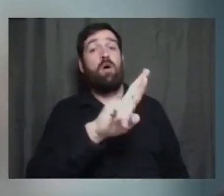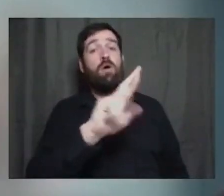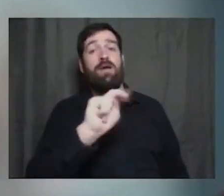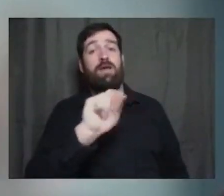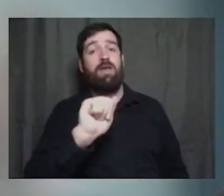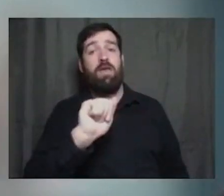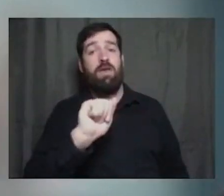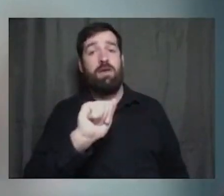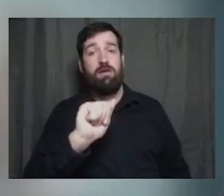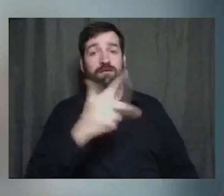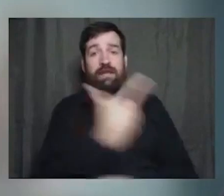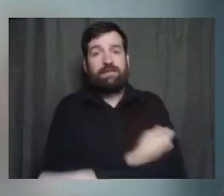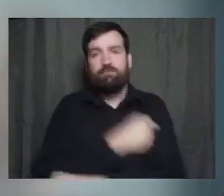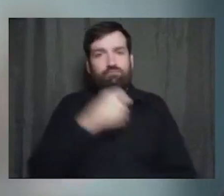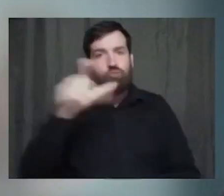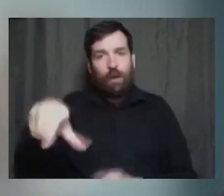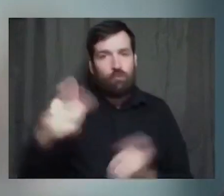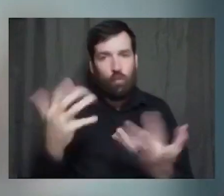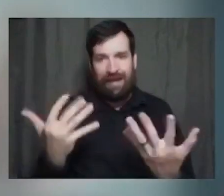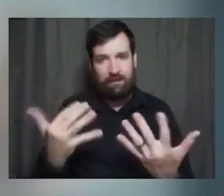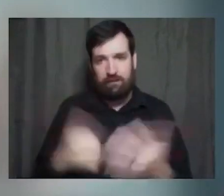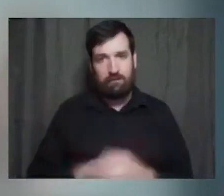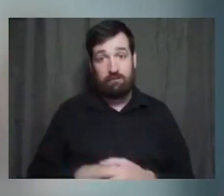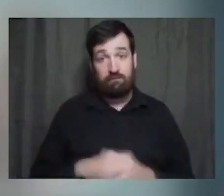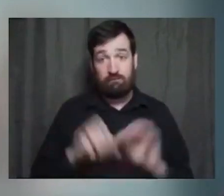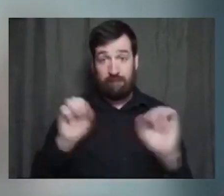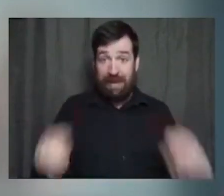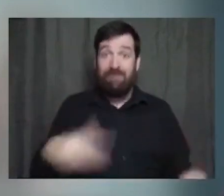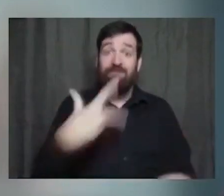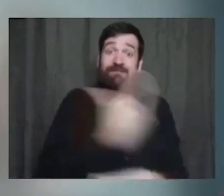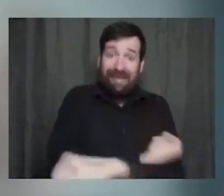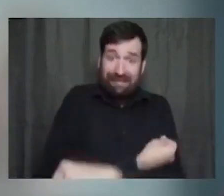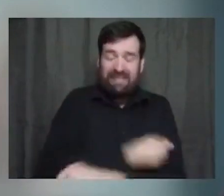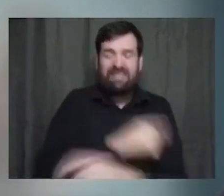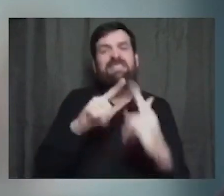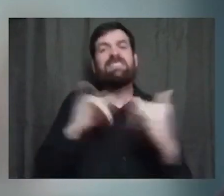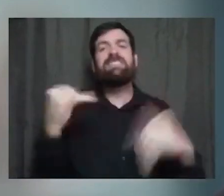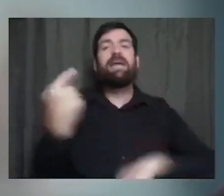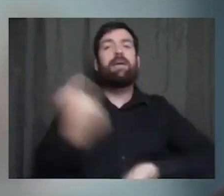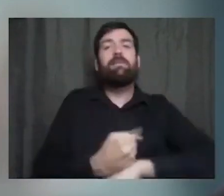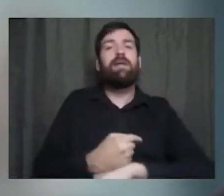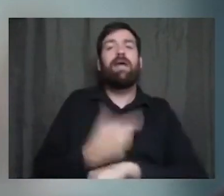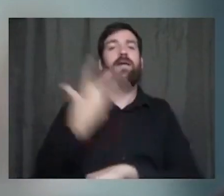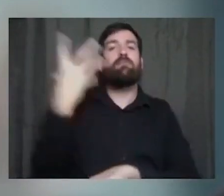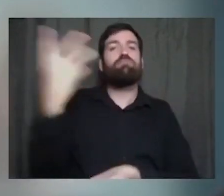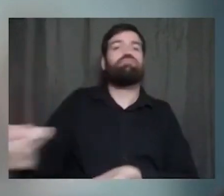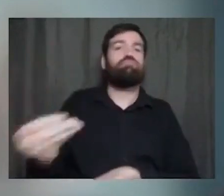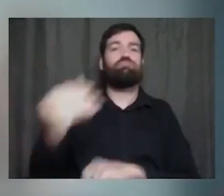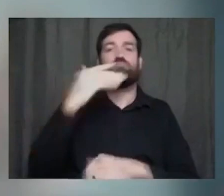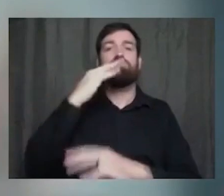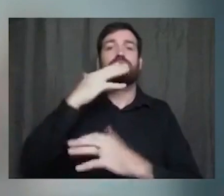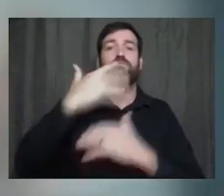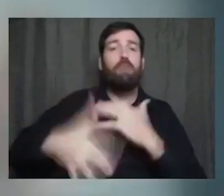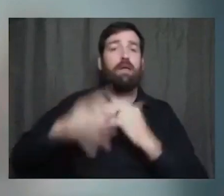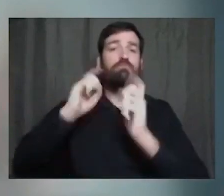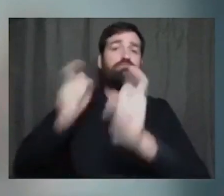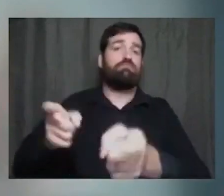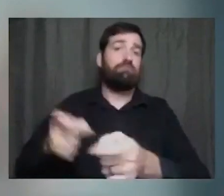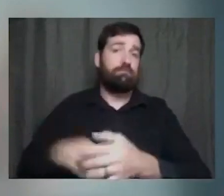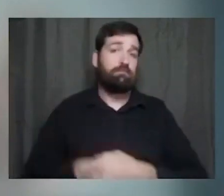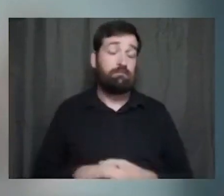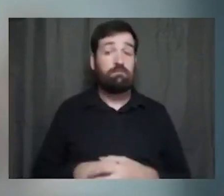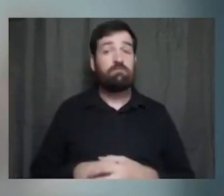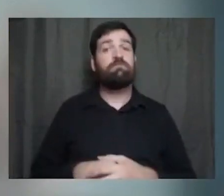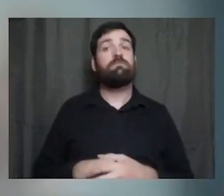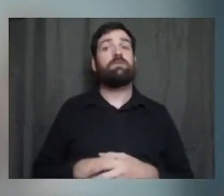have to wait at all. You could potentially get your vaccine today and then go in and donate today as long as you're feeling healthy and well. If you receive, which I